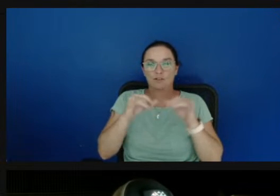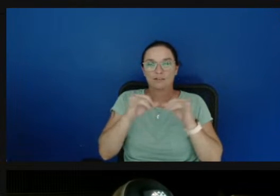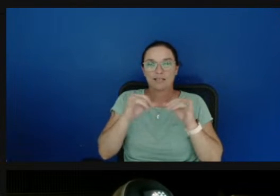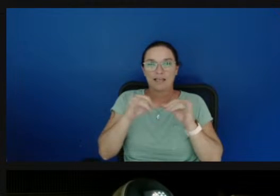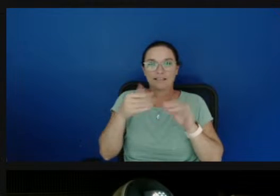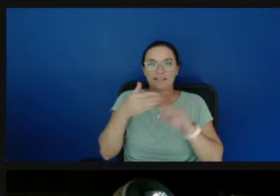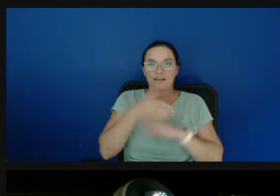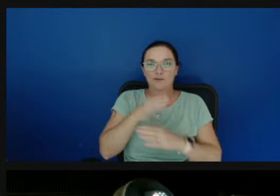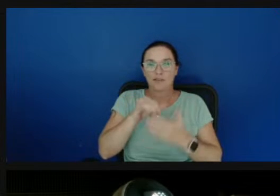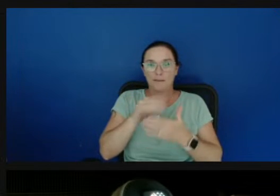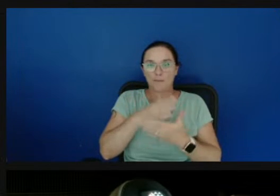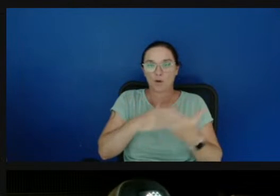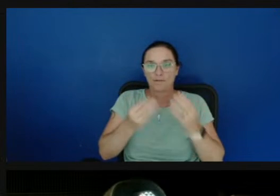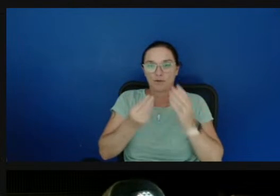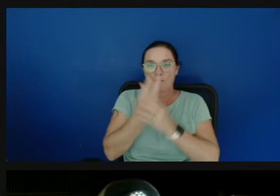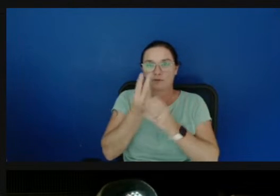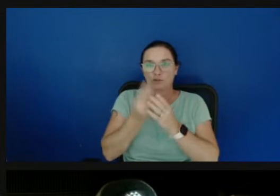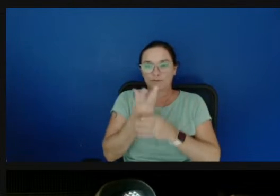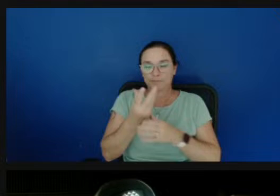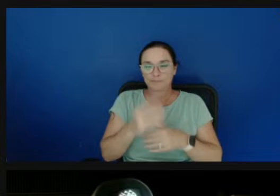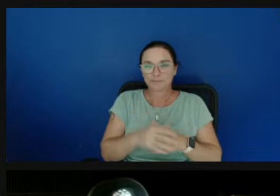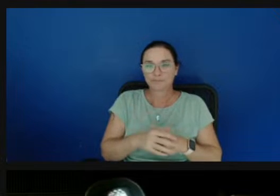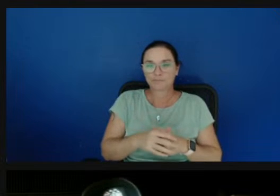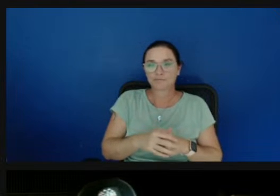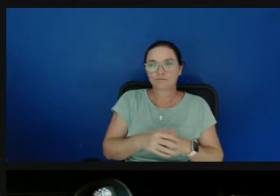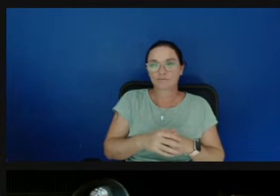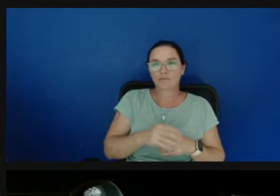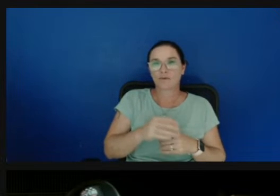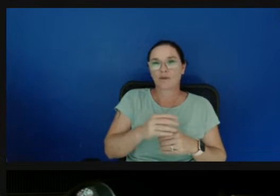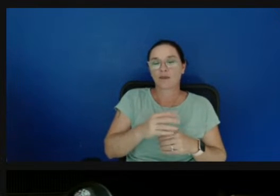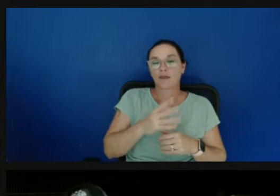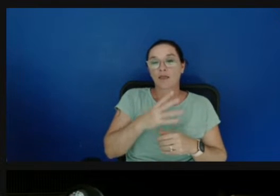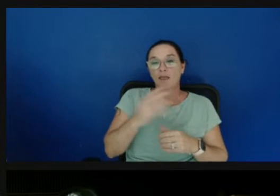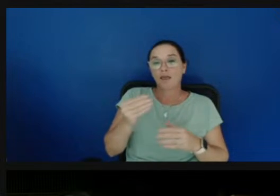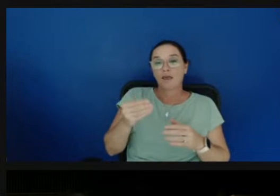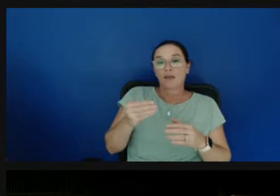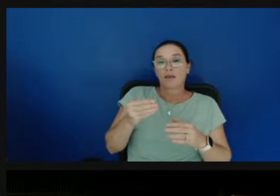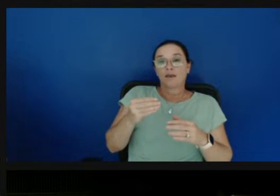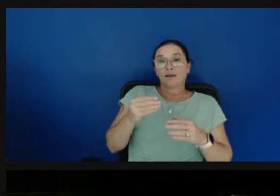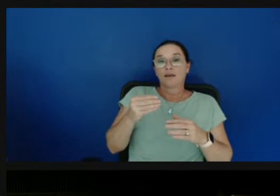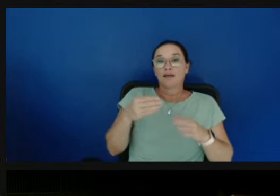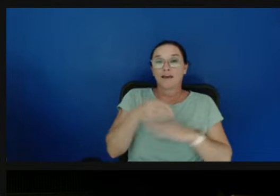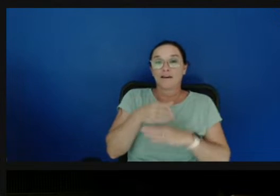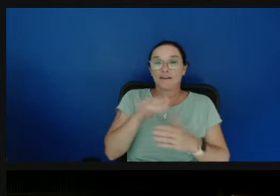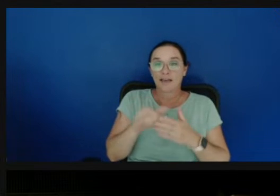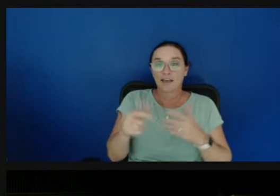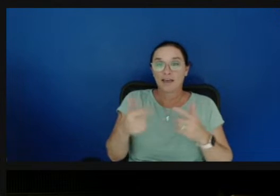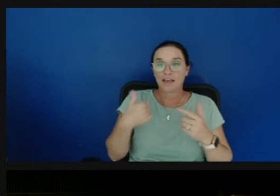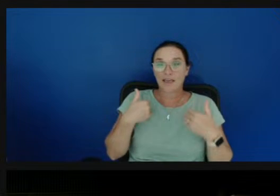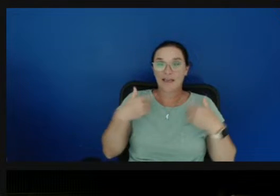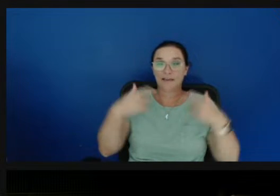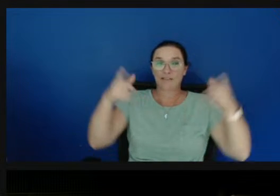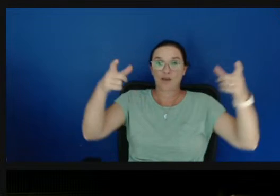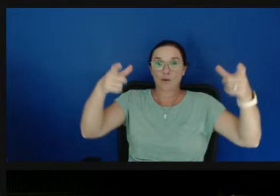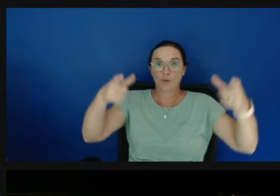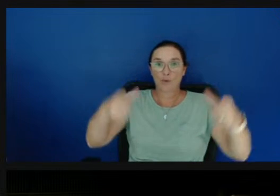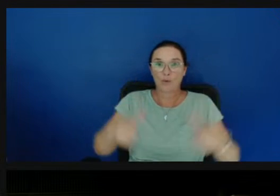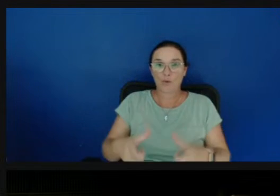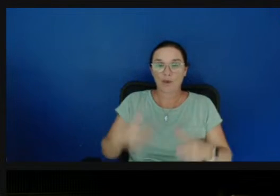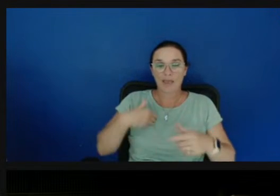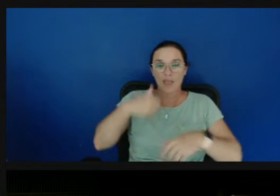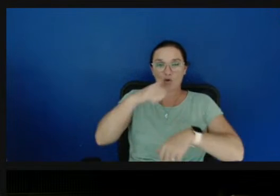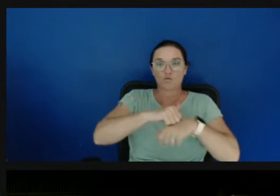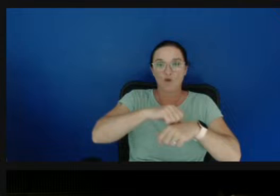eruption. And after that, you have a big crater. There continue to be rock falls,